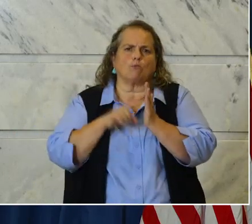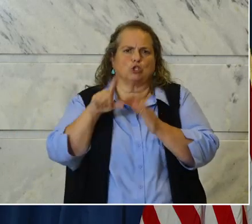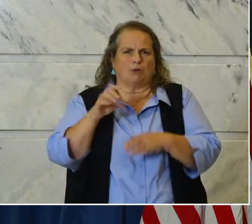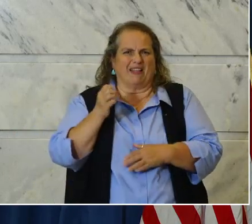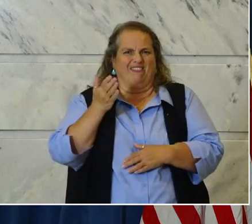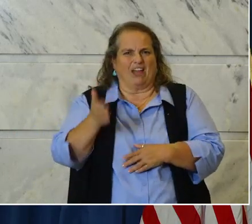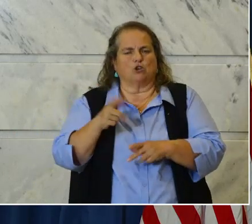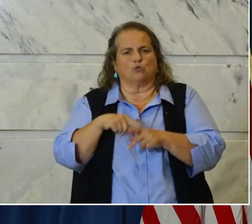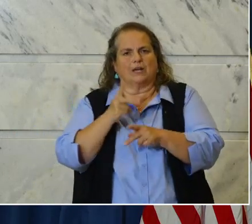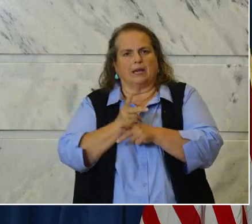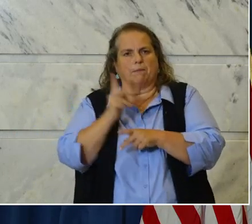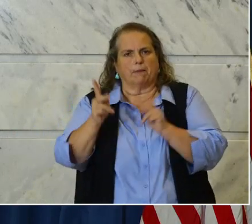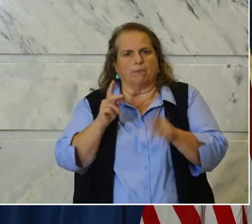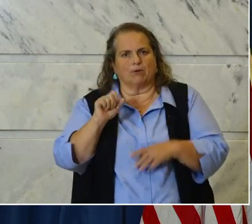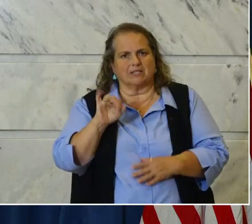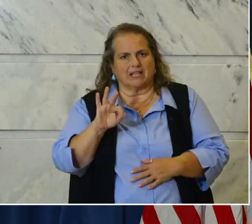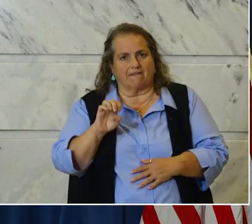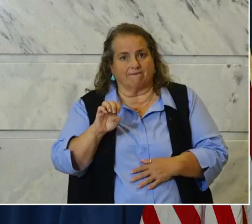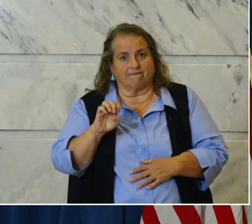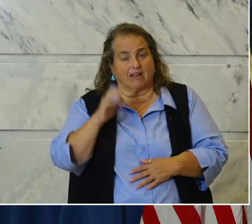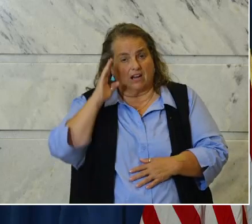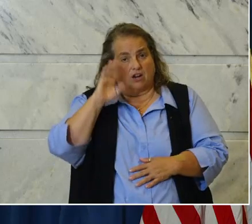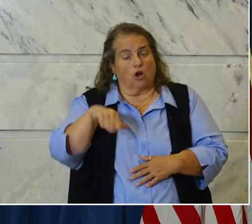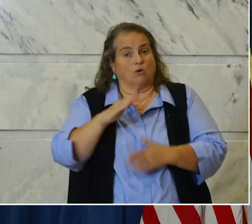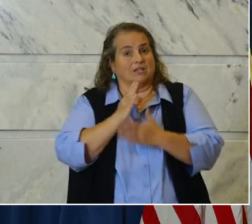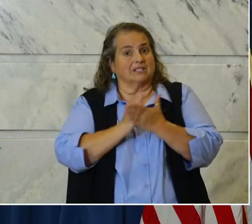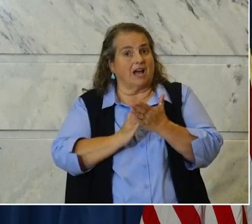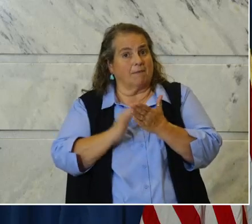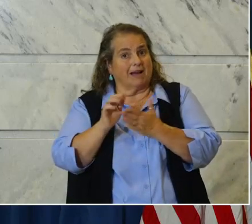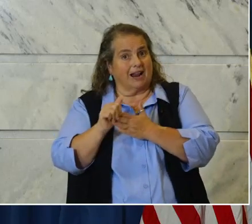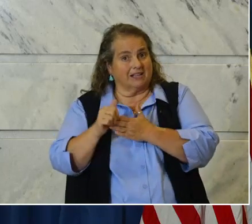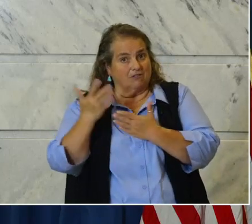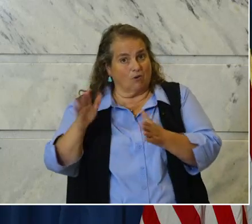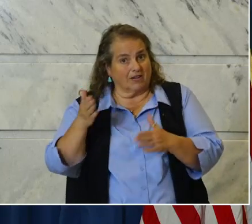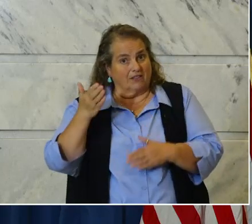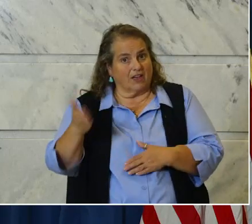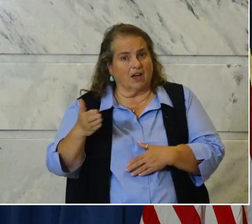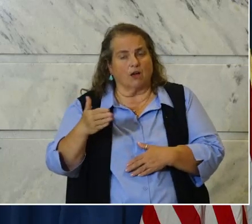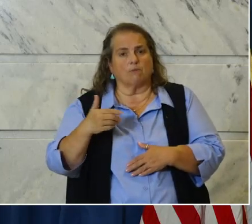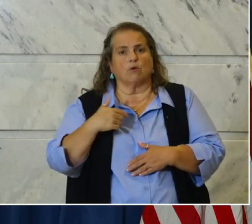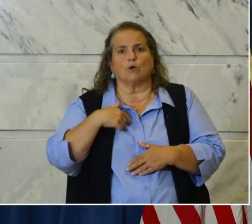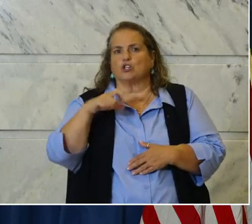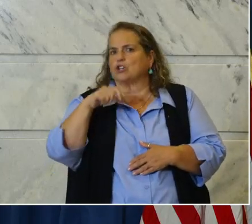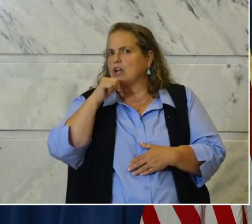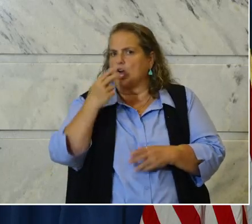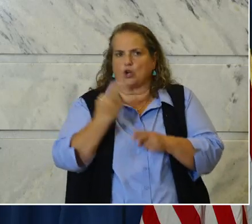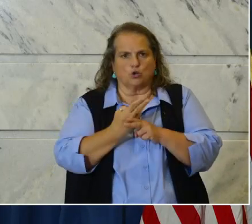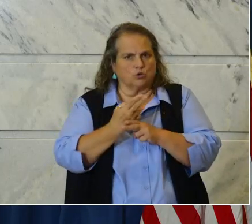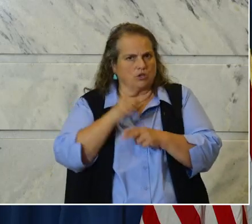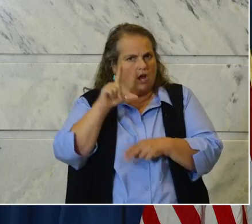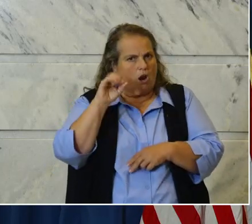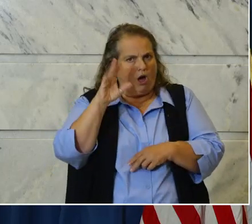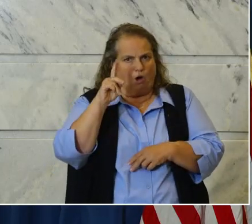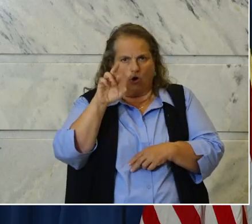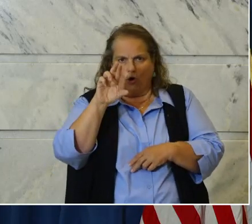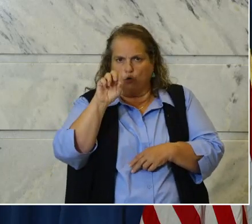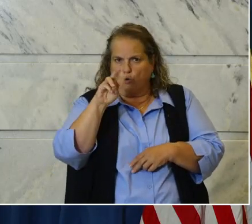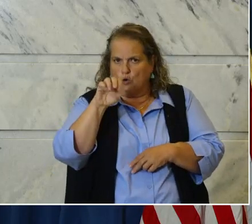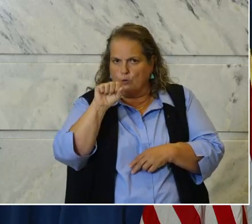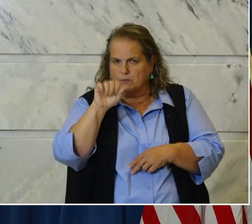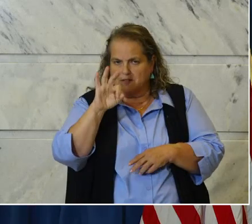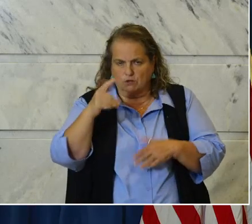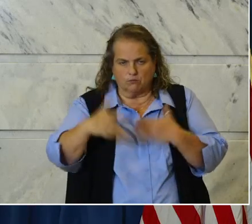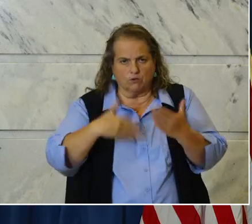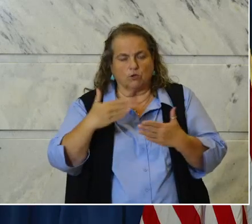keep people safe? And I know some guidelines have been out there, but we shouldn't be using locker rooms. If they're going to move forward, are we